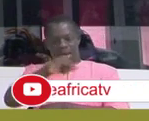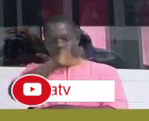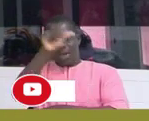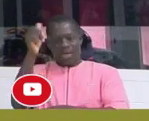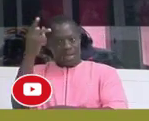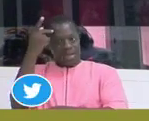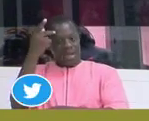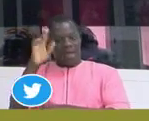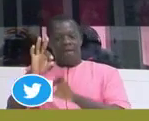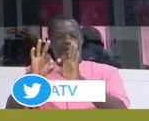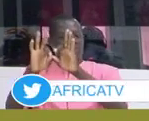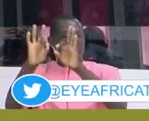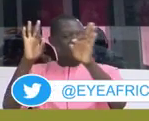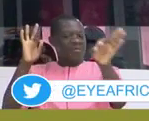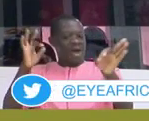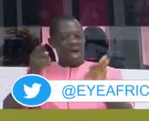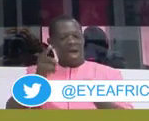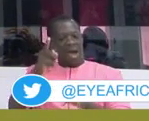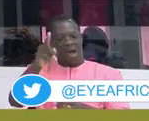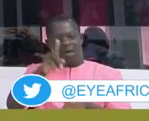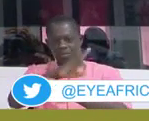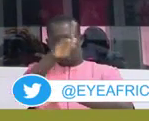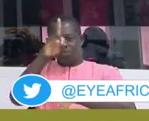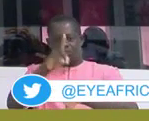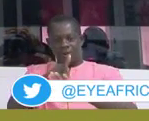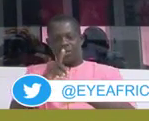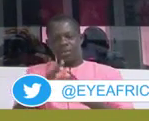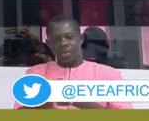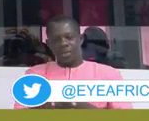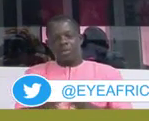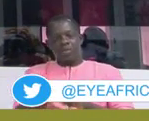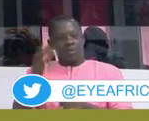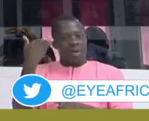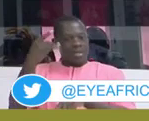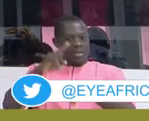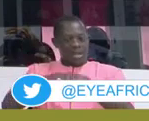in far away." Because that time what I was thinking was